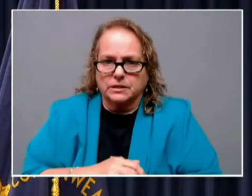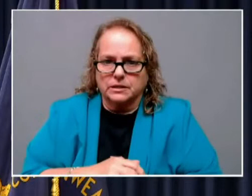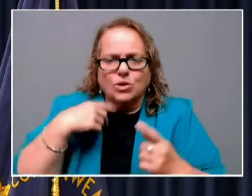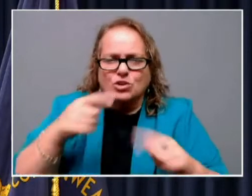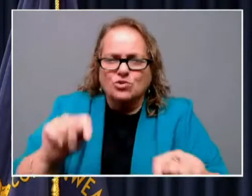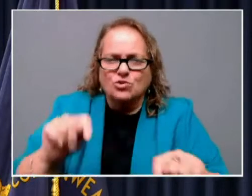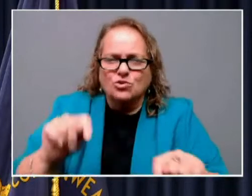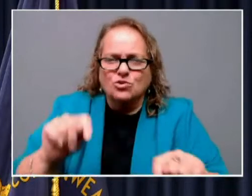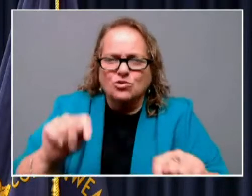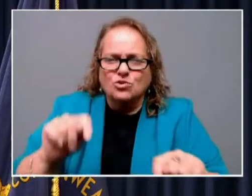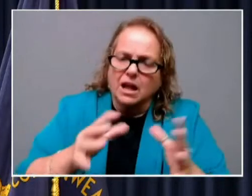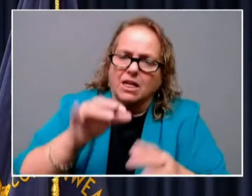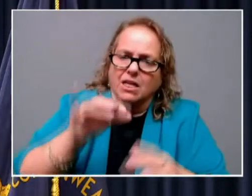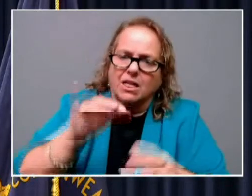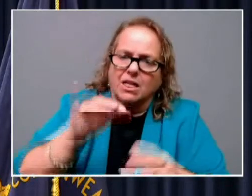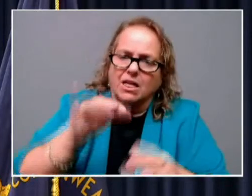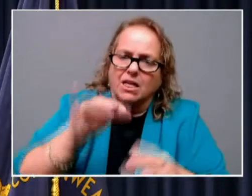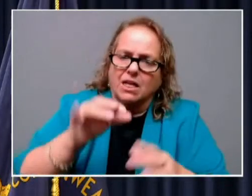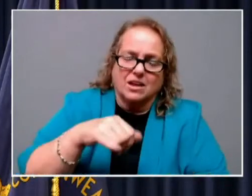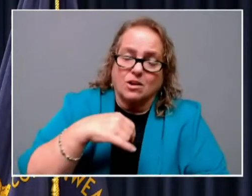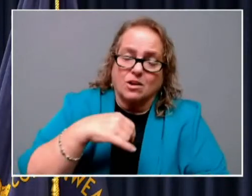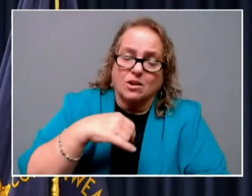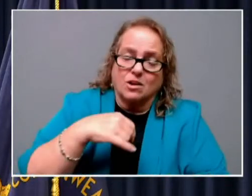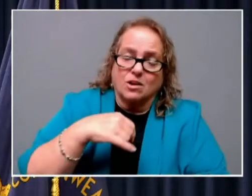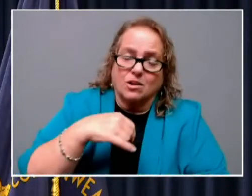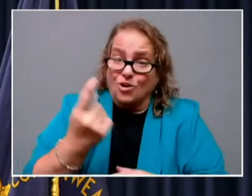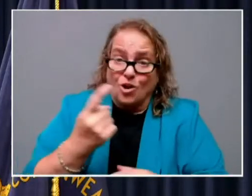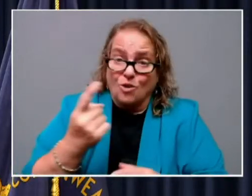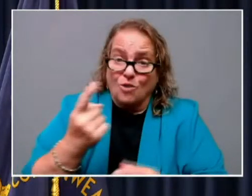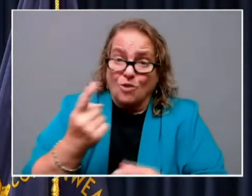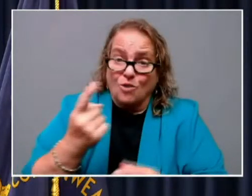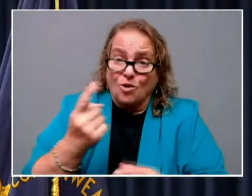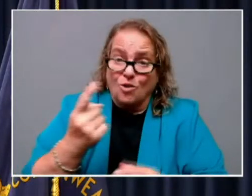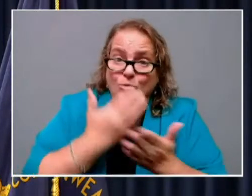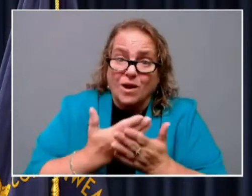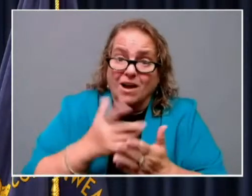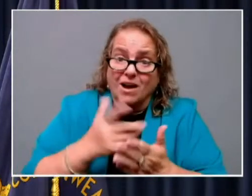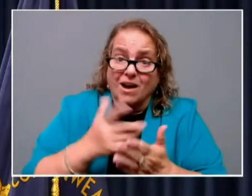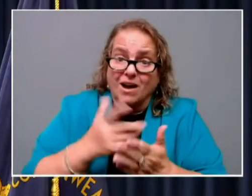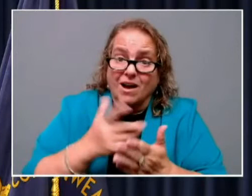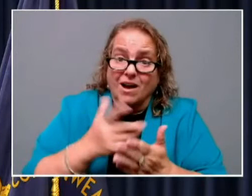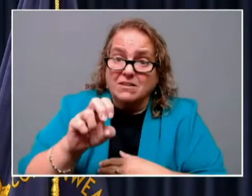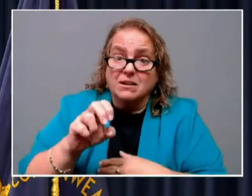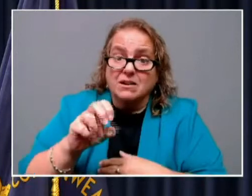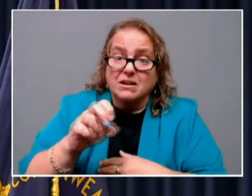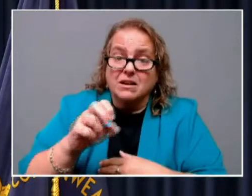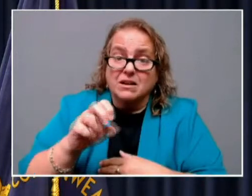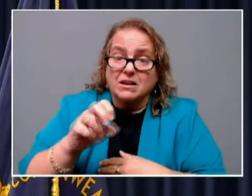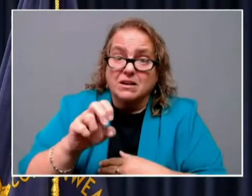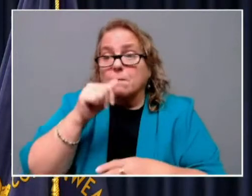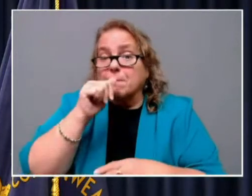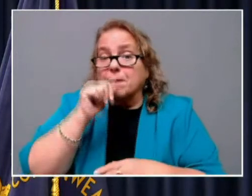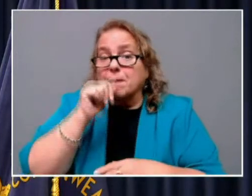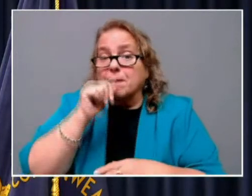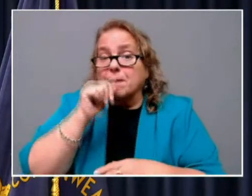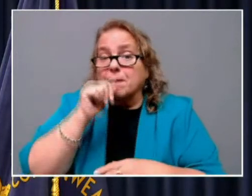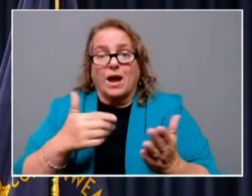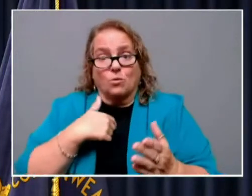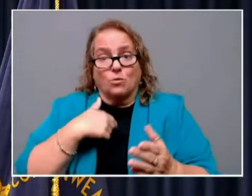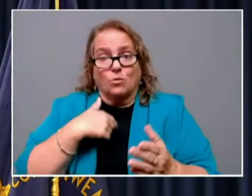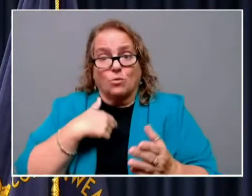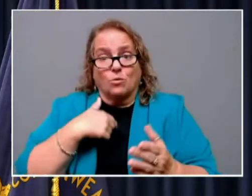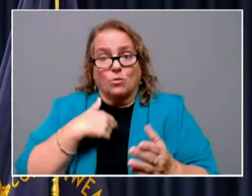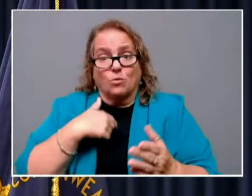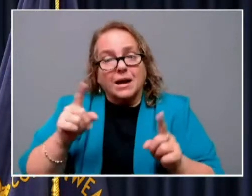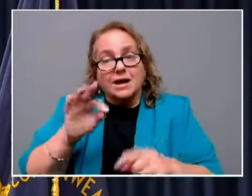well, not always in maybe the patient and loving manner that we need to. But if you're unvaccinated, the reason we're pushing